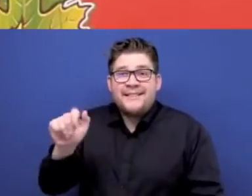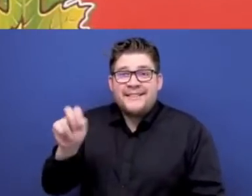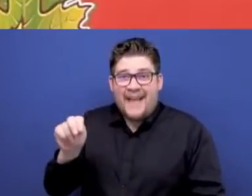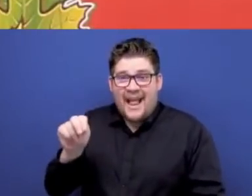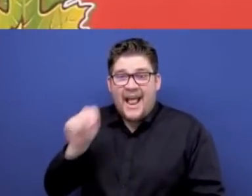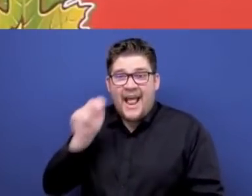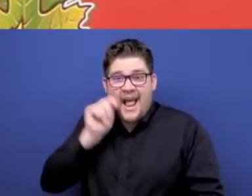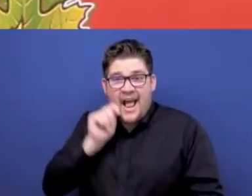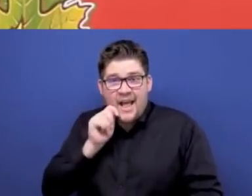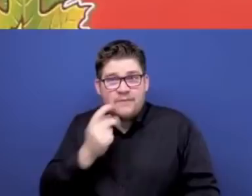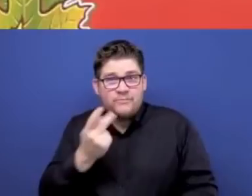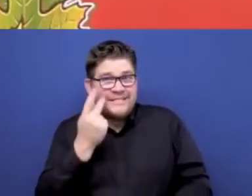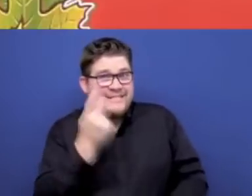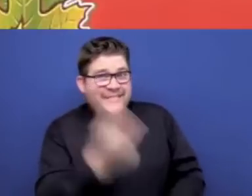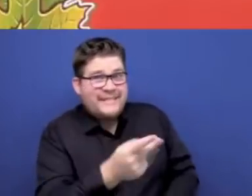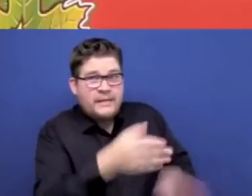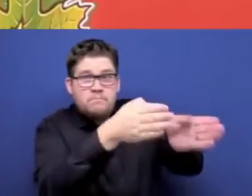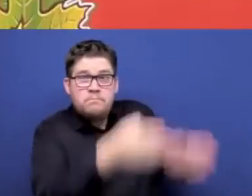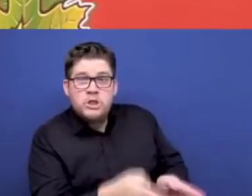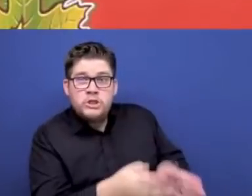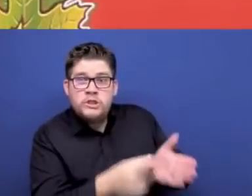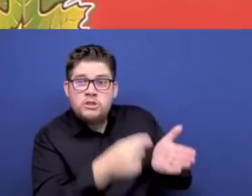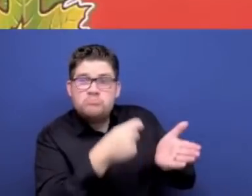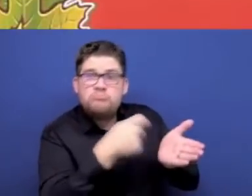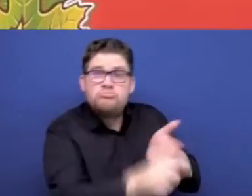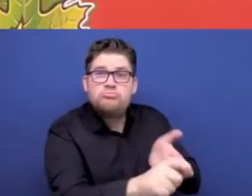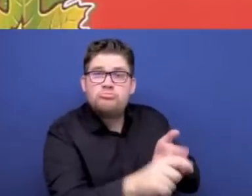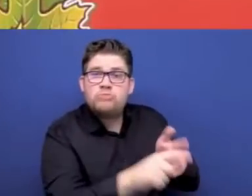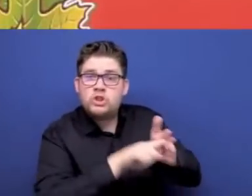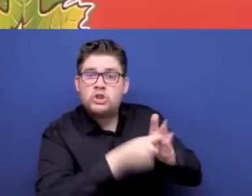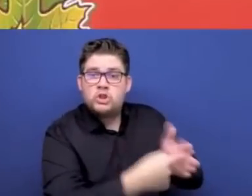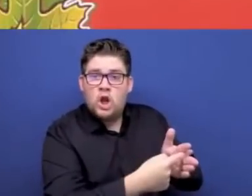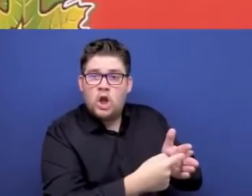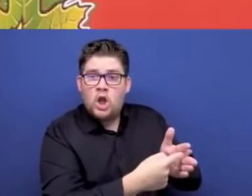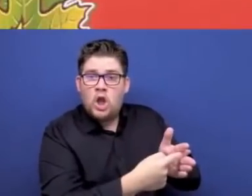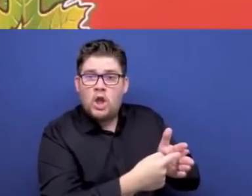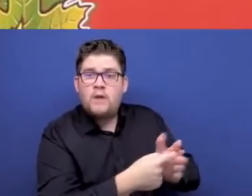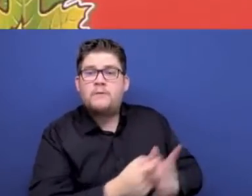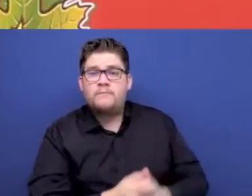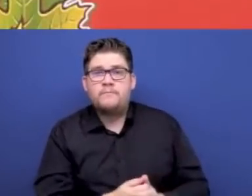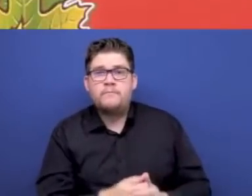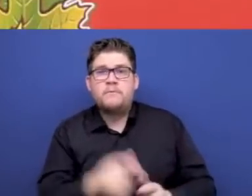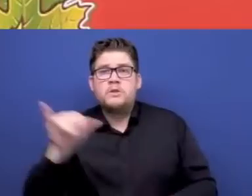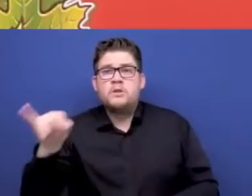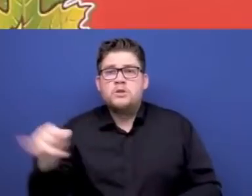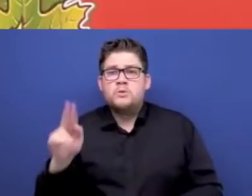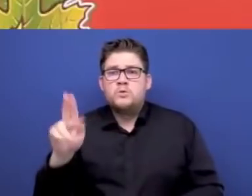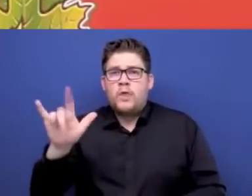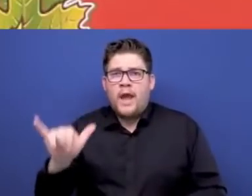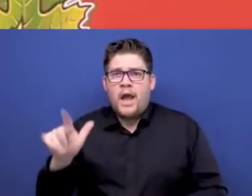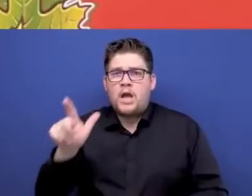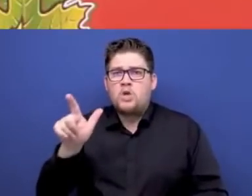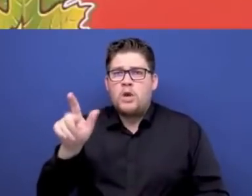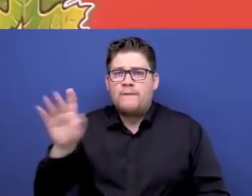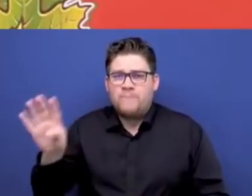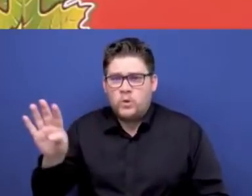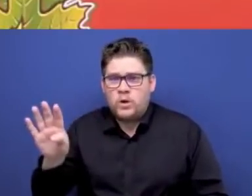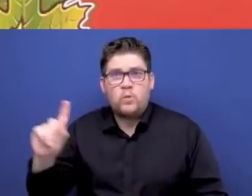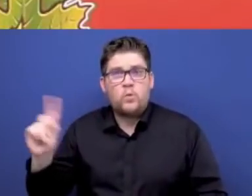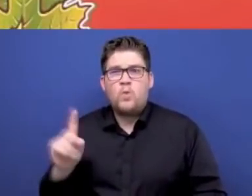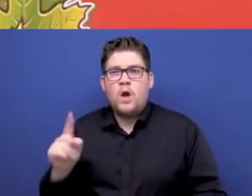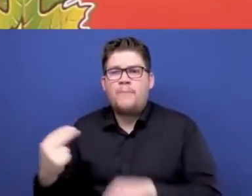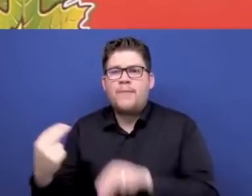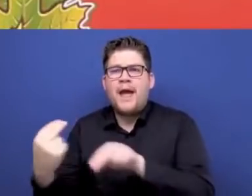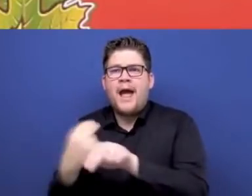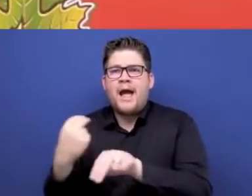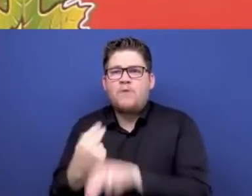the incidents that occurred on July 24th at the intersection of Highway 3 and Highway 6. There were about 4 intentionally